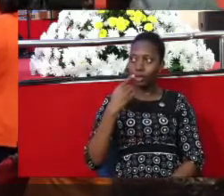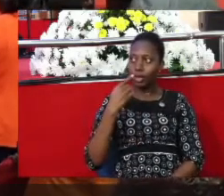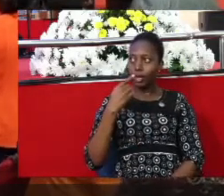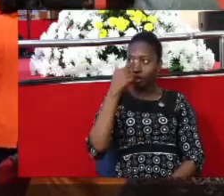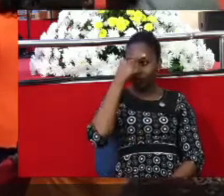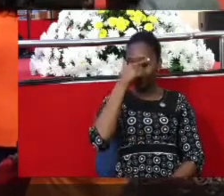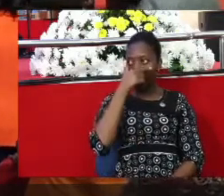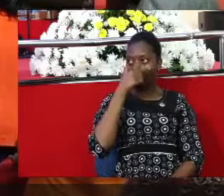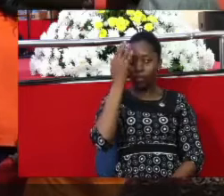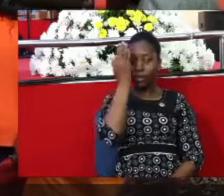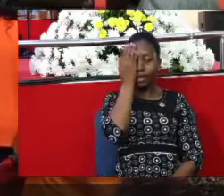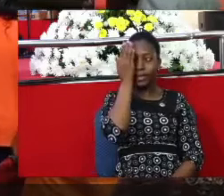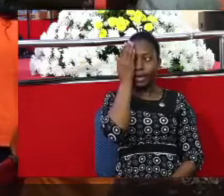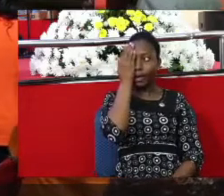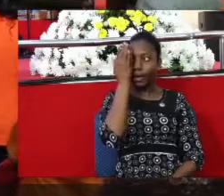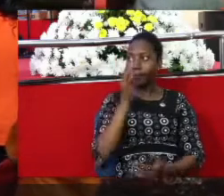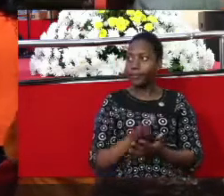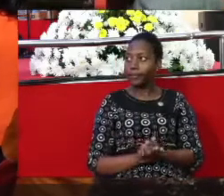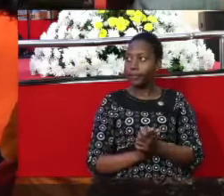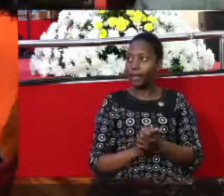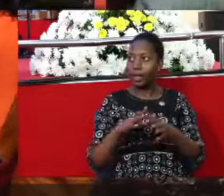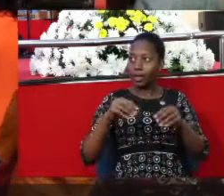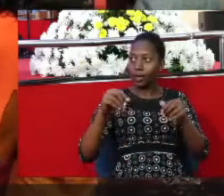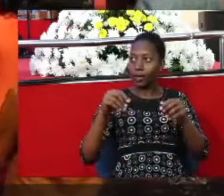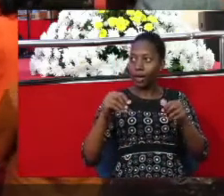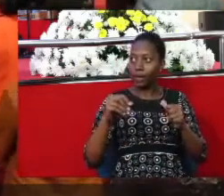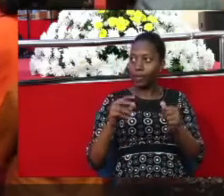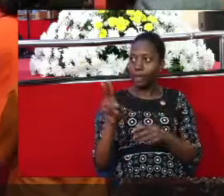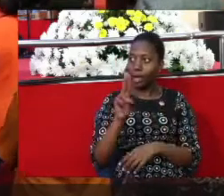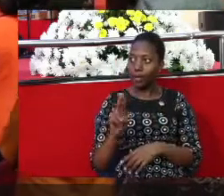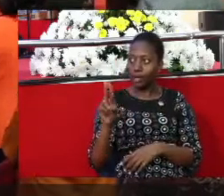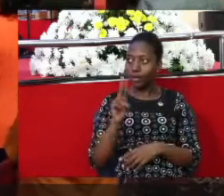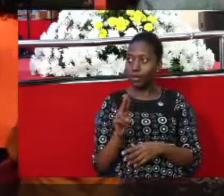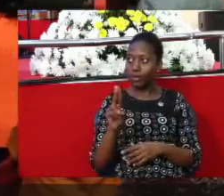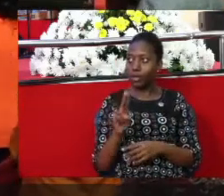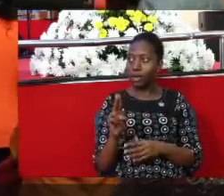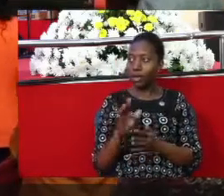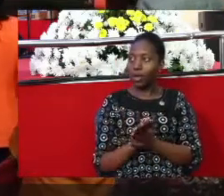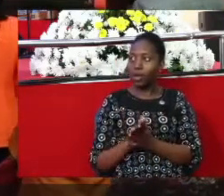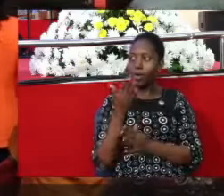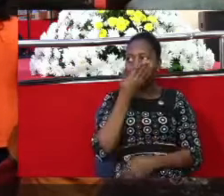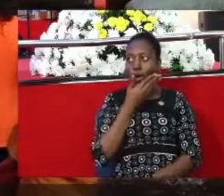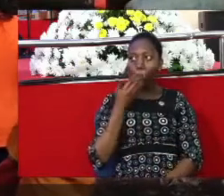flour shall not be used up, nor shall the jar of oil run dry until